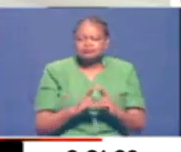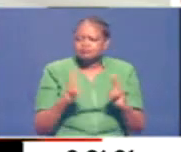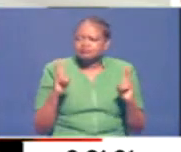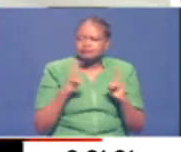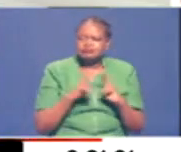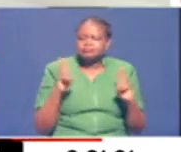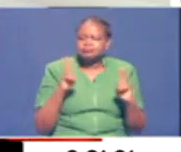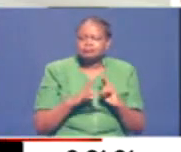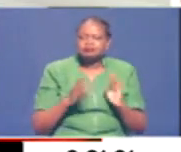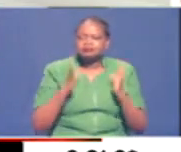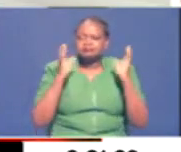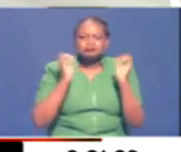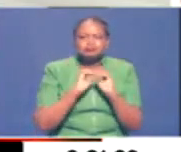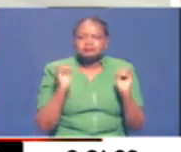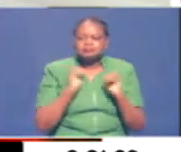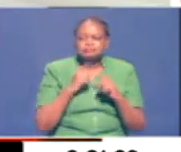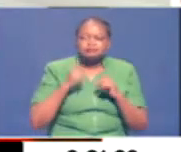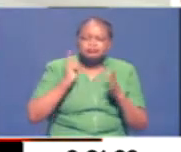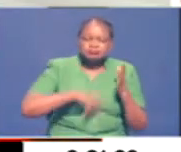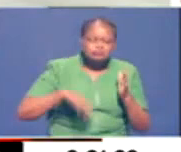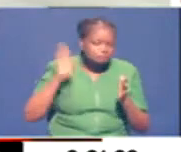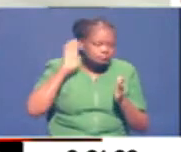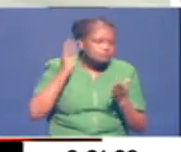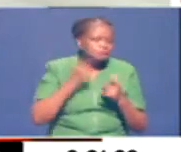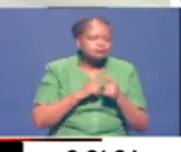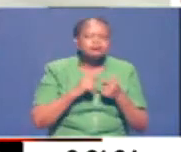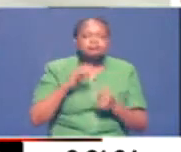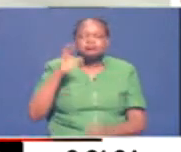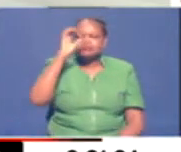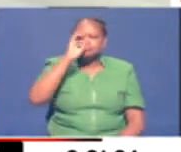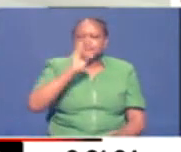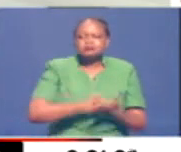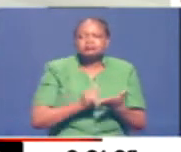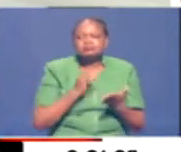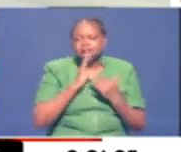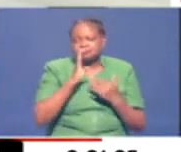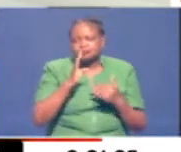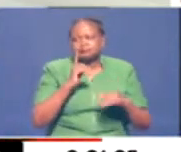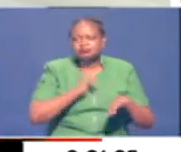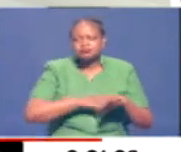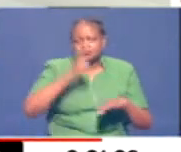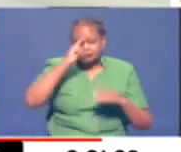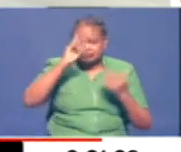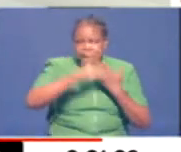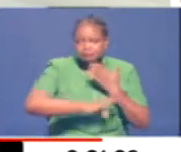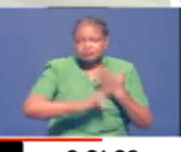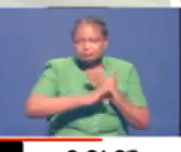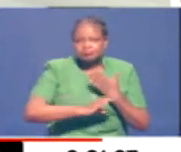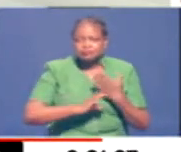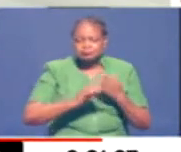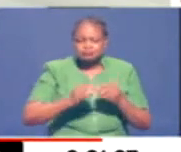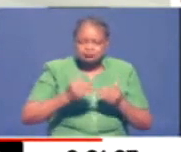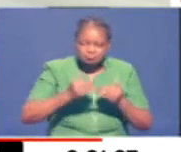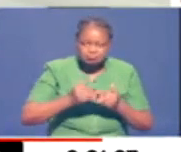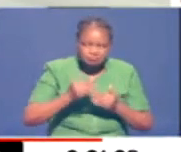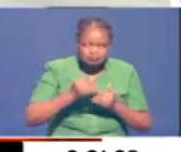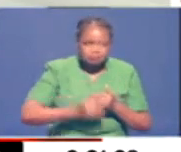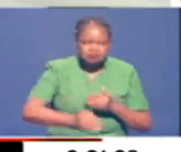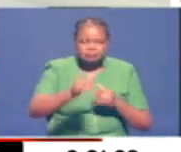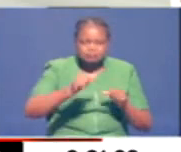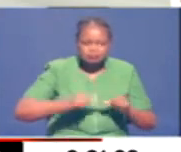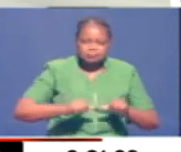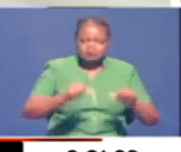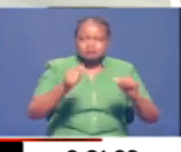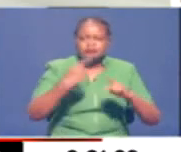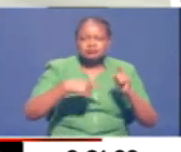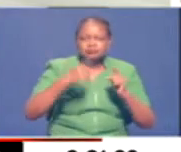to what you have heard, there is that opinion that perhaps it's time for the country to move forward. Live from Kitui